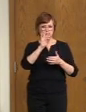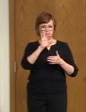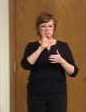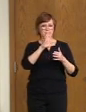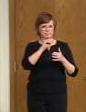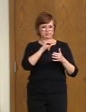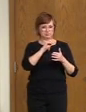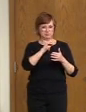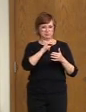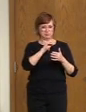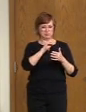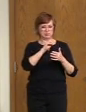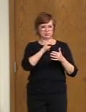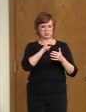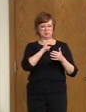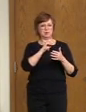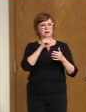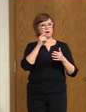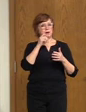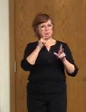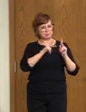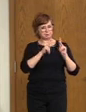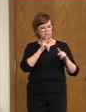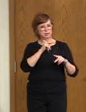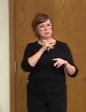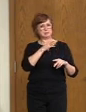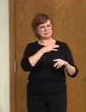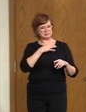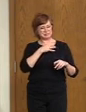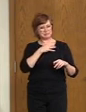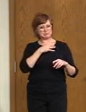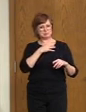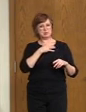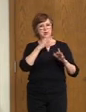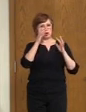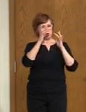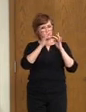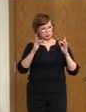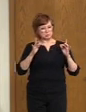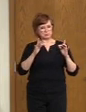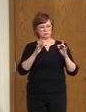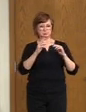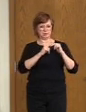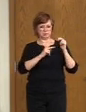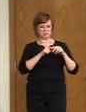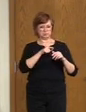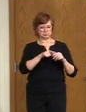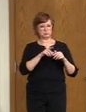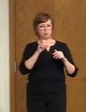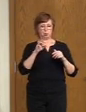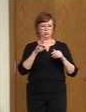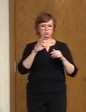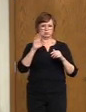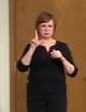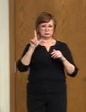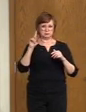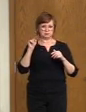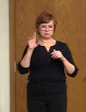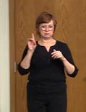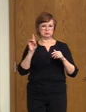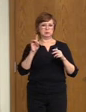the booster doses for 1,950 staff in an acute care facility to receive that vaccine. And we have targeted emergency